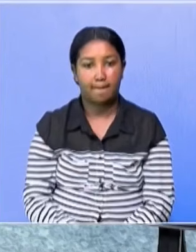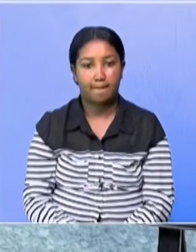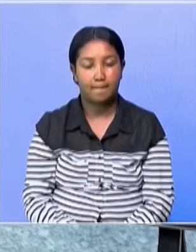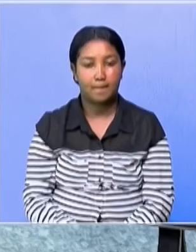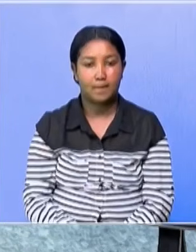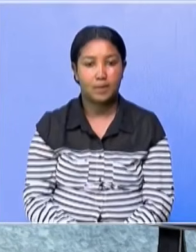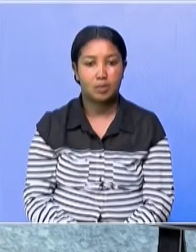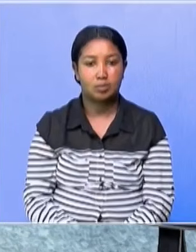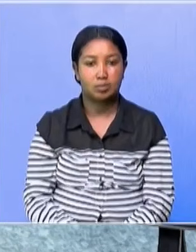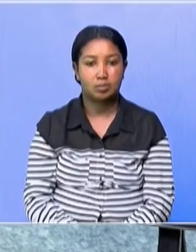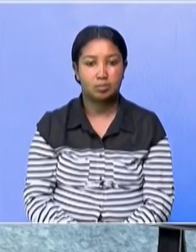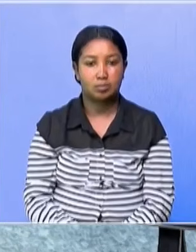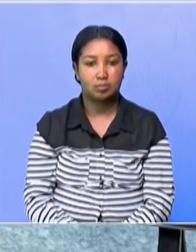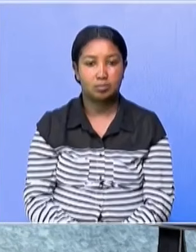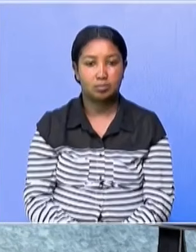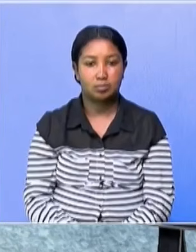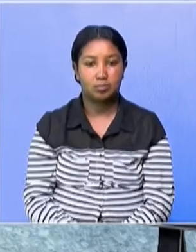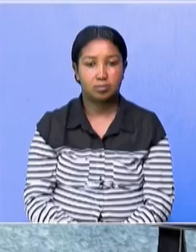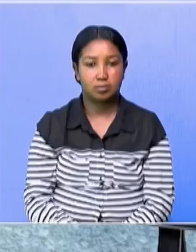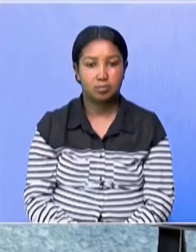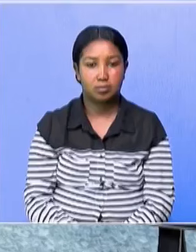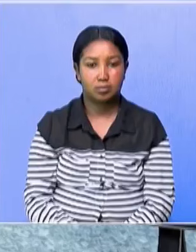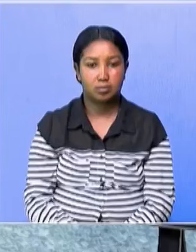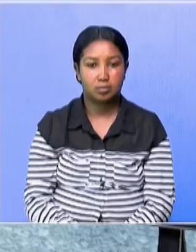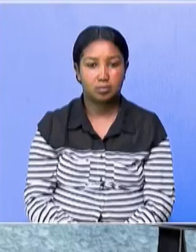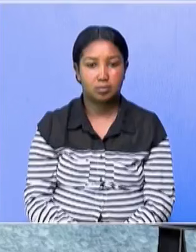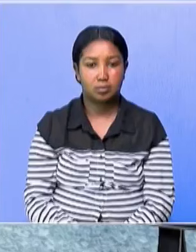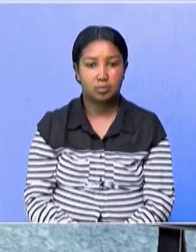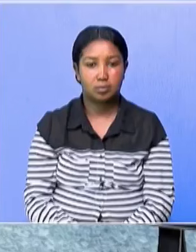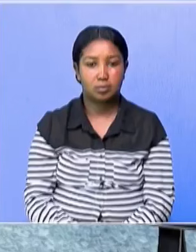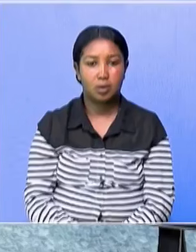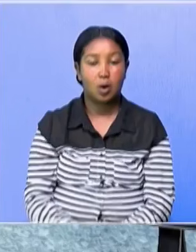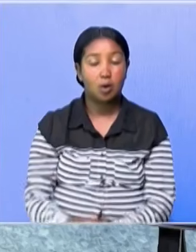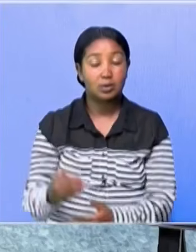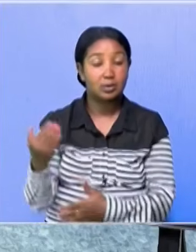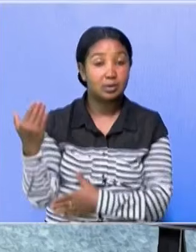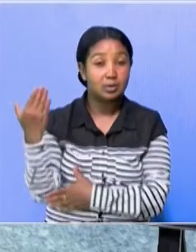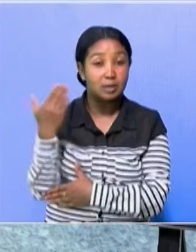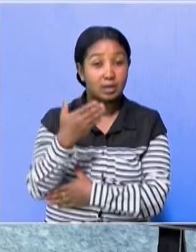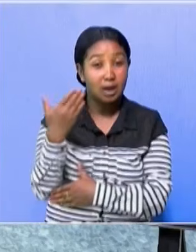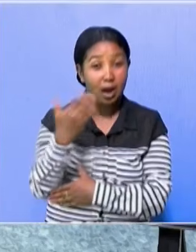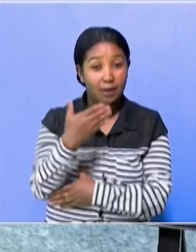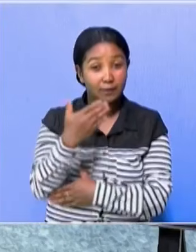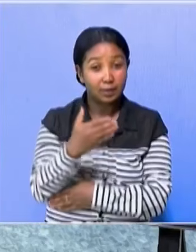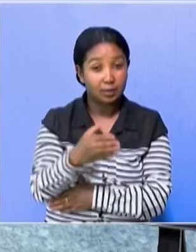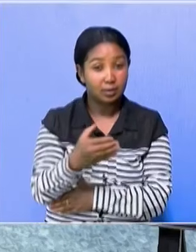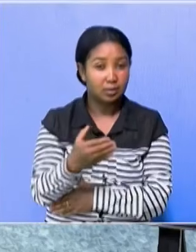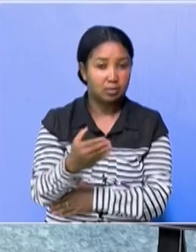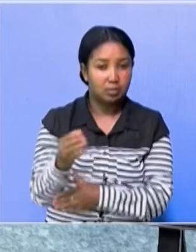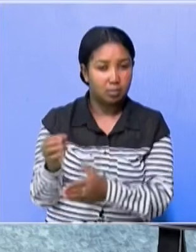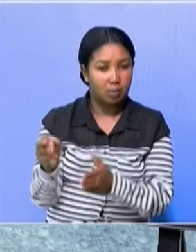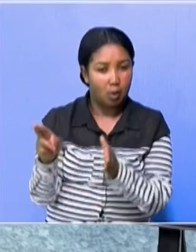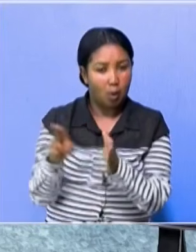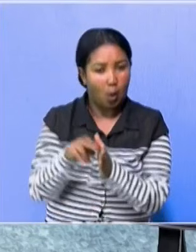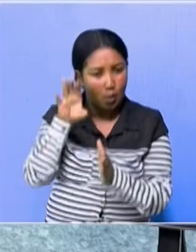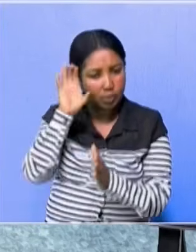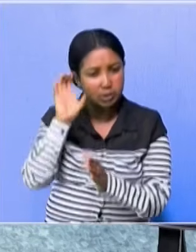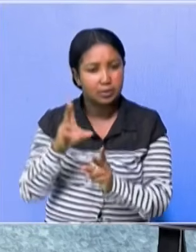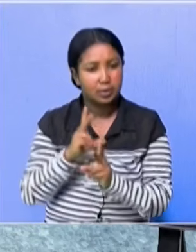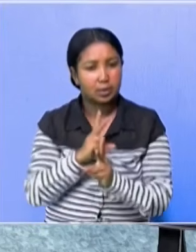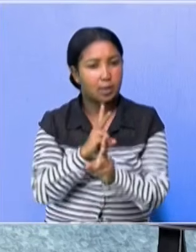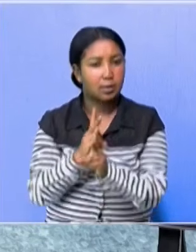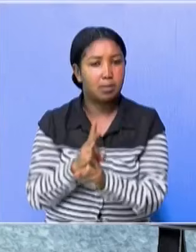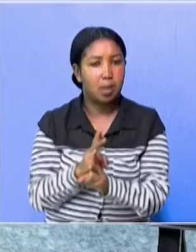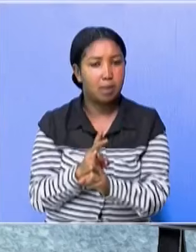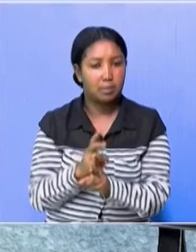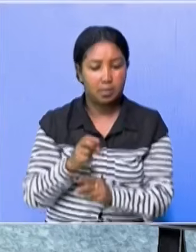Regulation of the traffic. Or the traffic laws must be kept by the pedestrians,